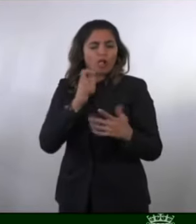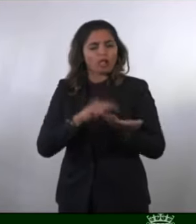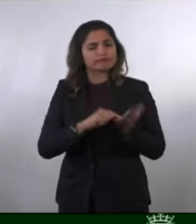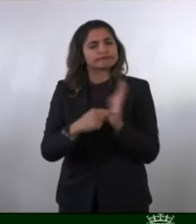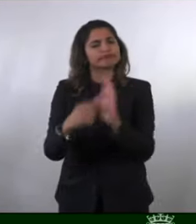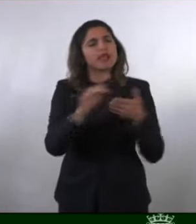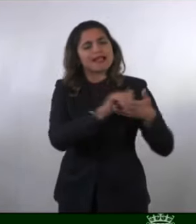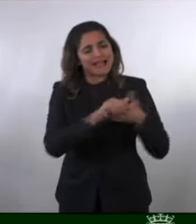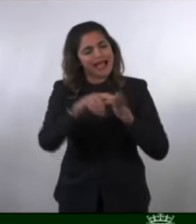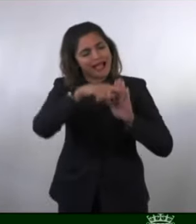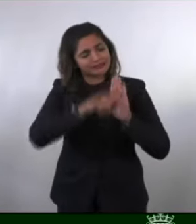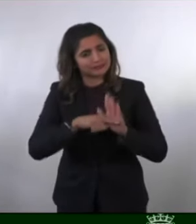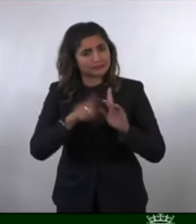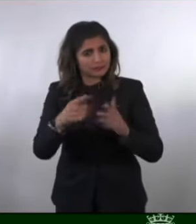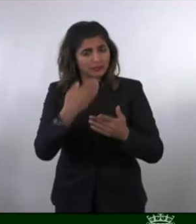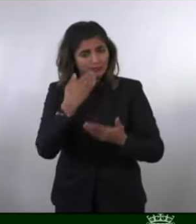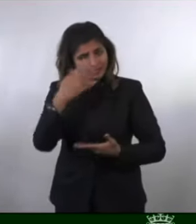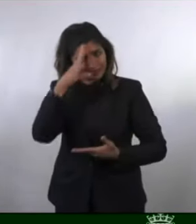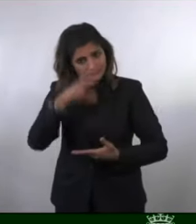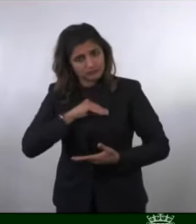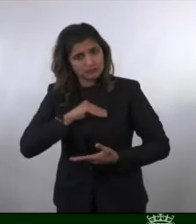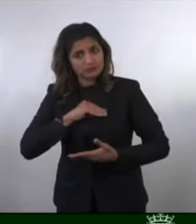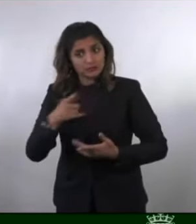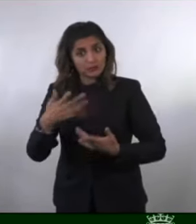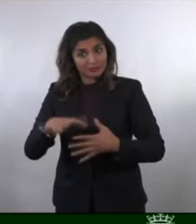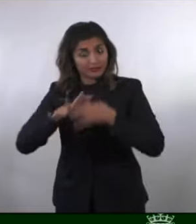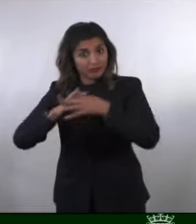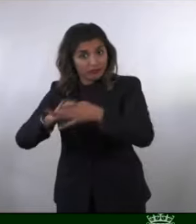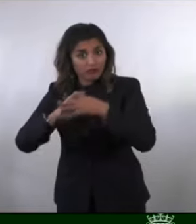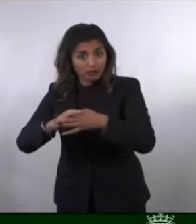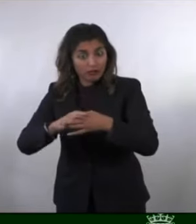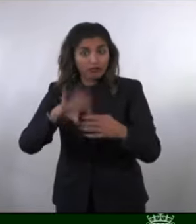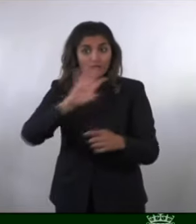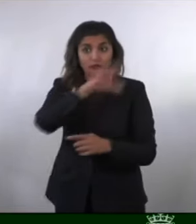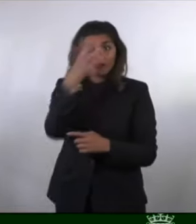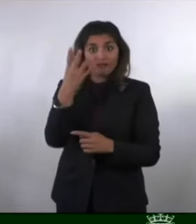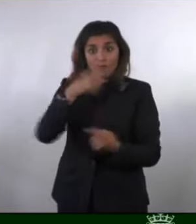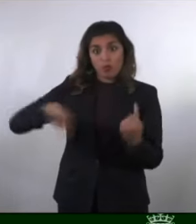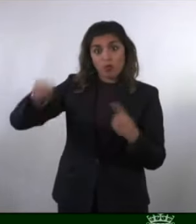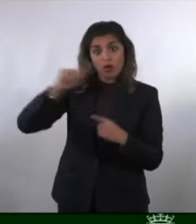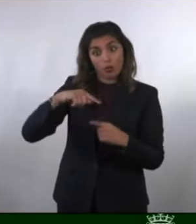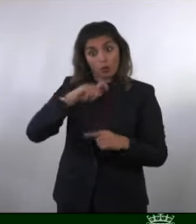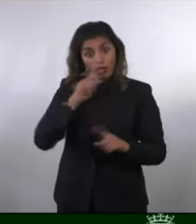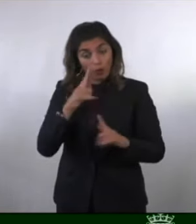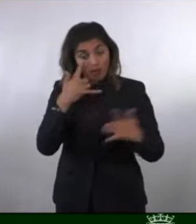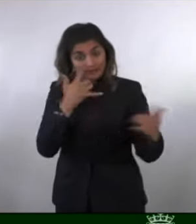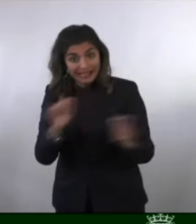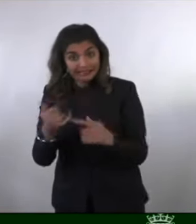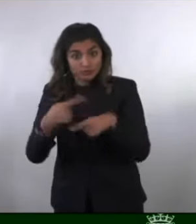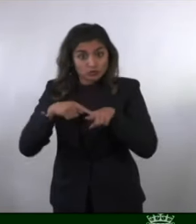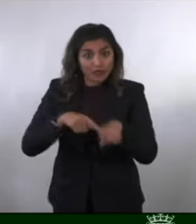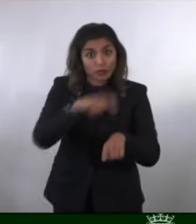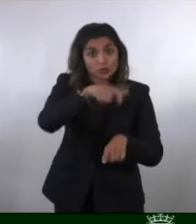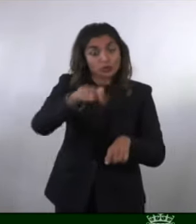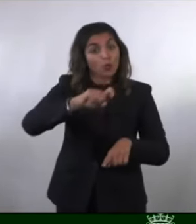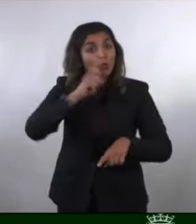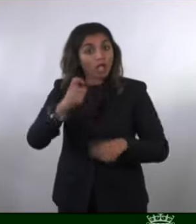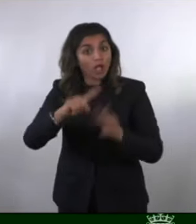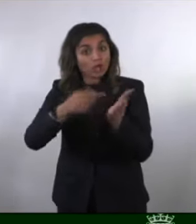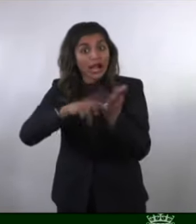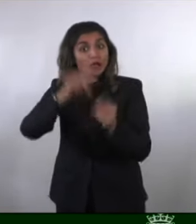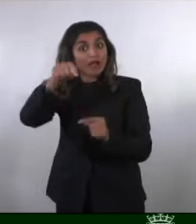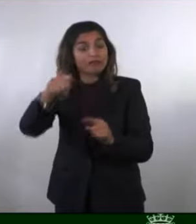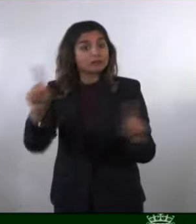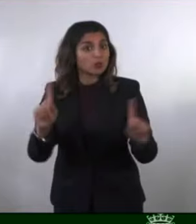Secretary of State advise me what engagement is being had with devolved nations about the return and testing of students in January, including discussions around default